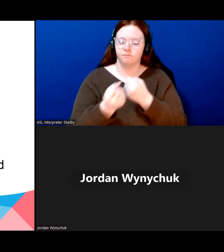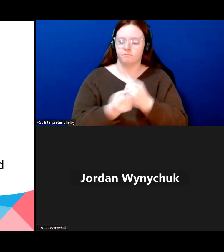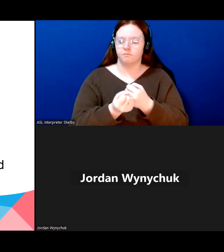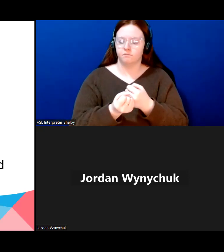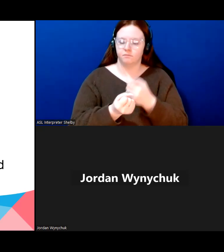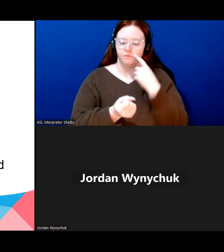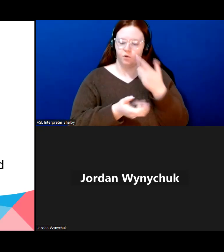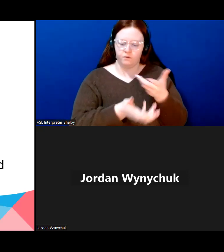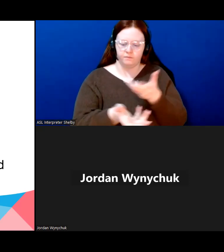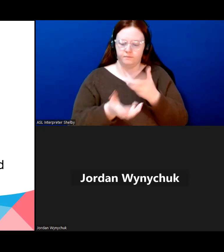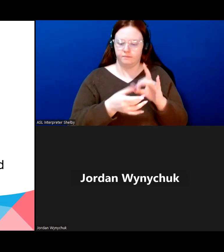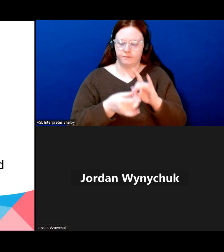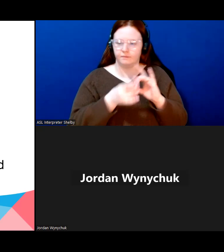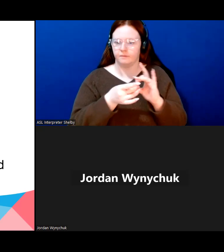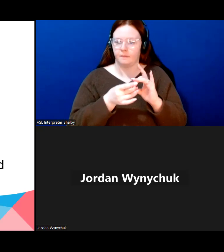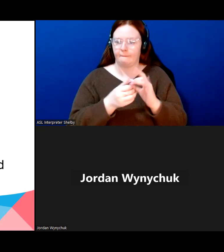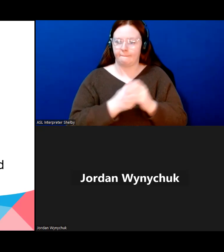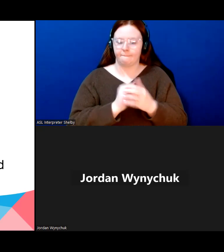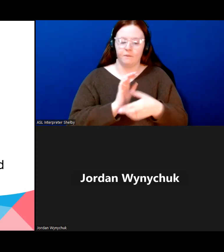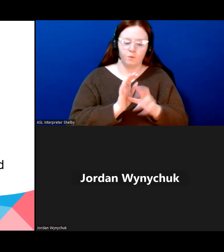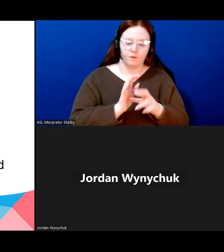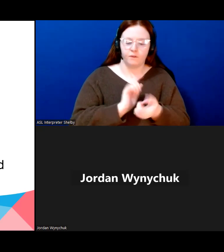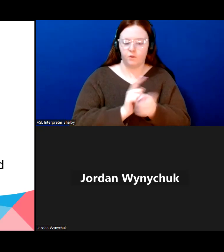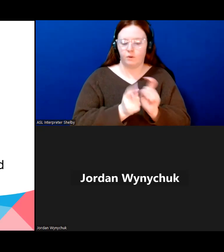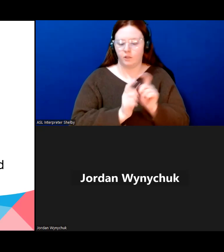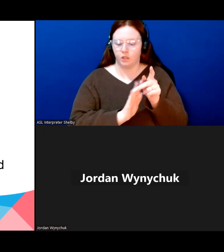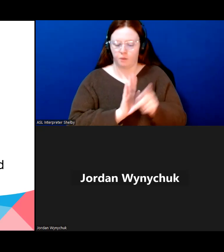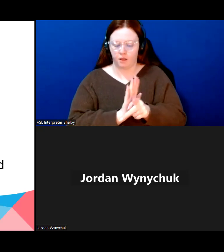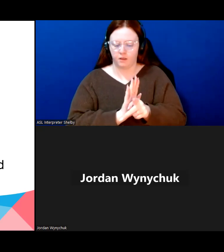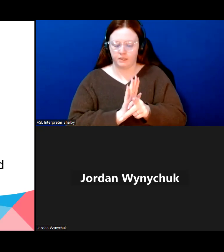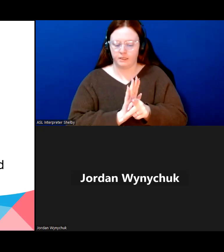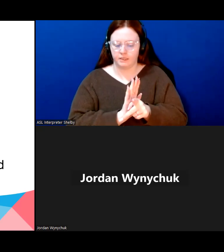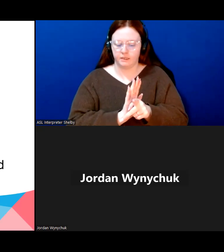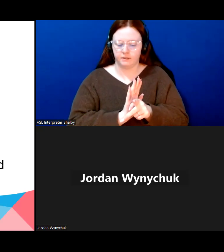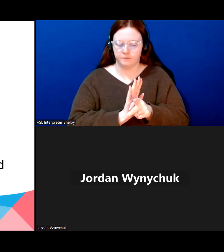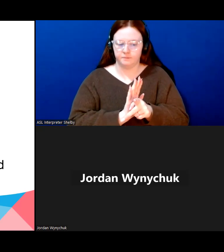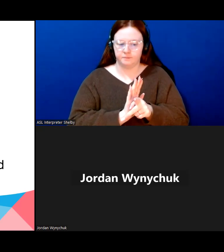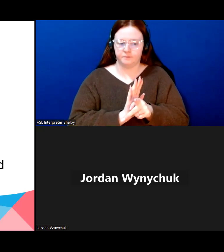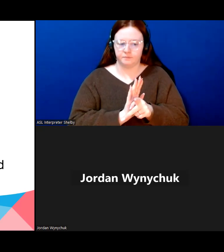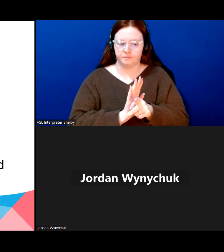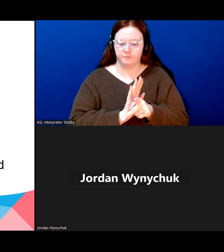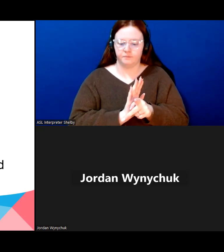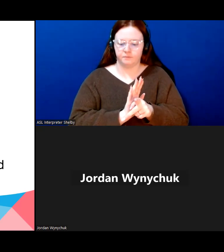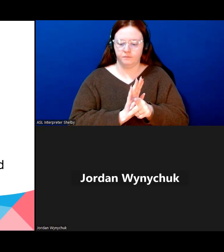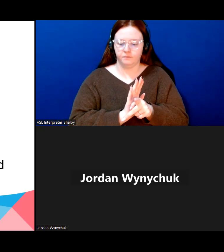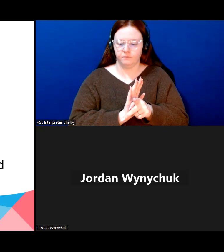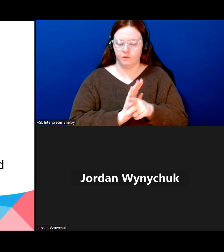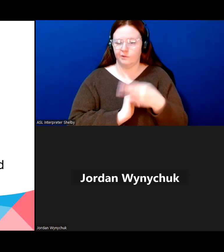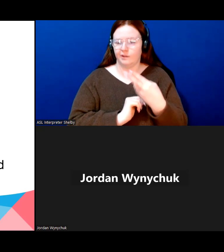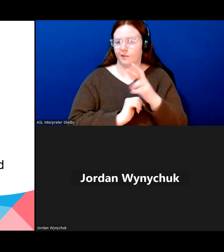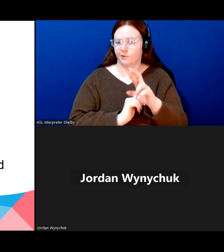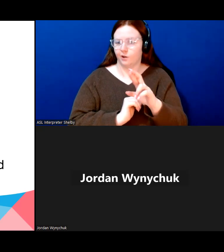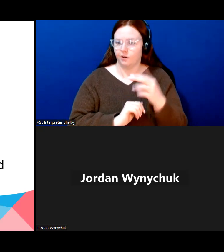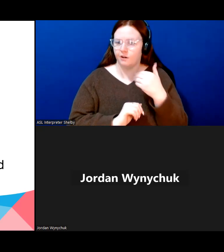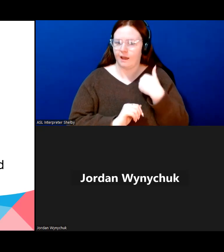connection. Review and change policy. So in a HR sense, have like a living